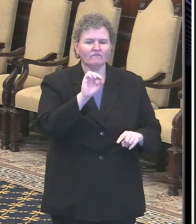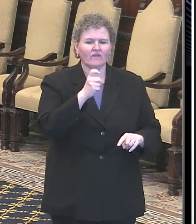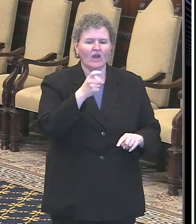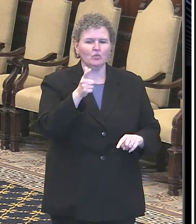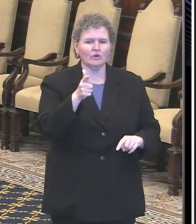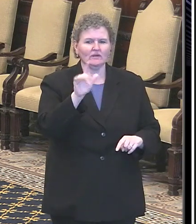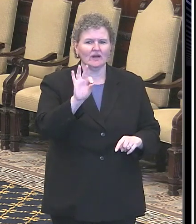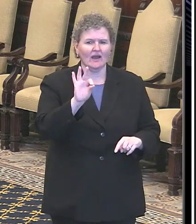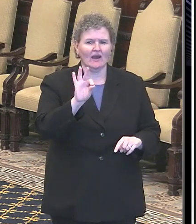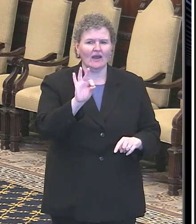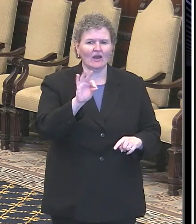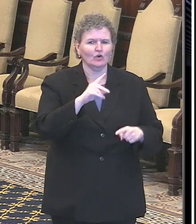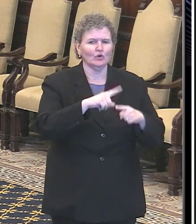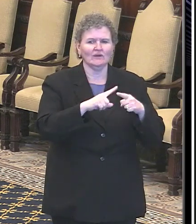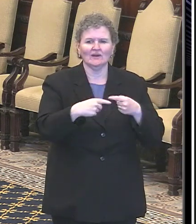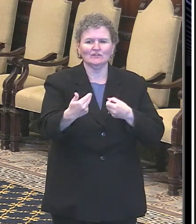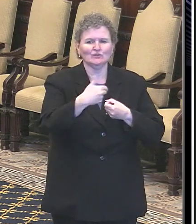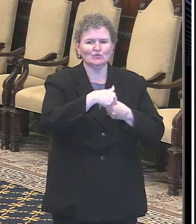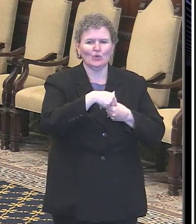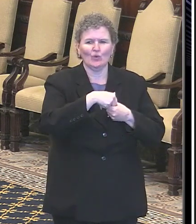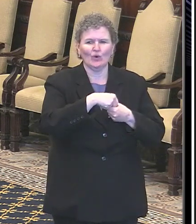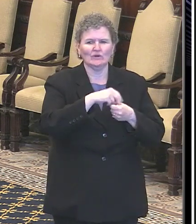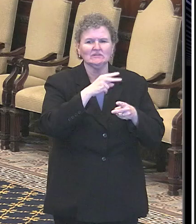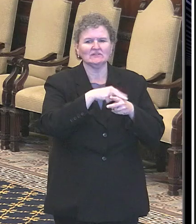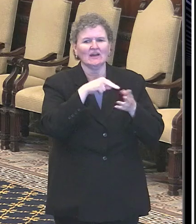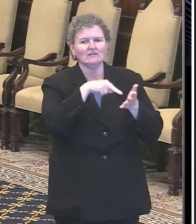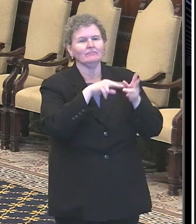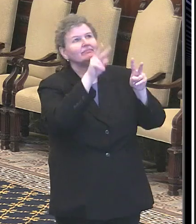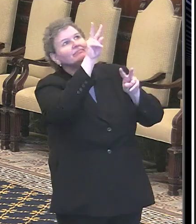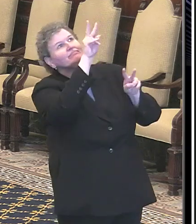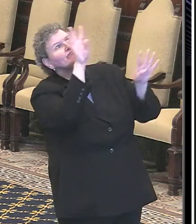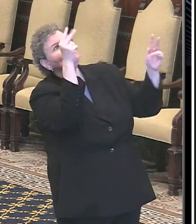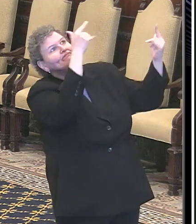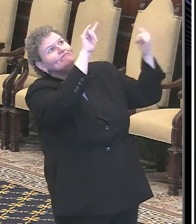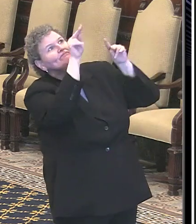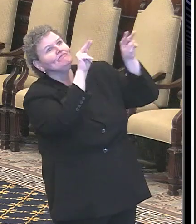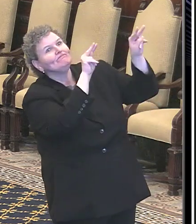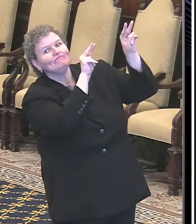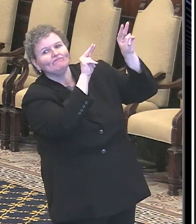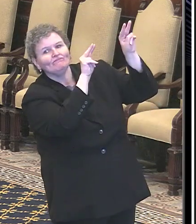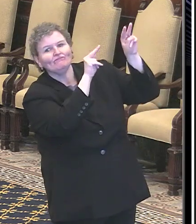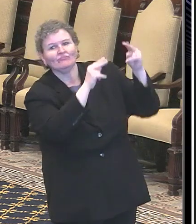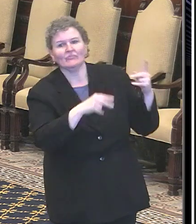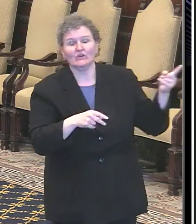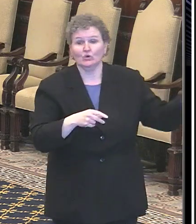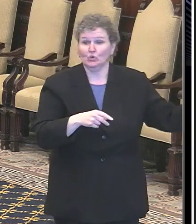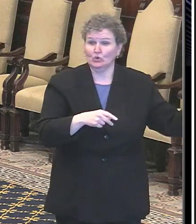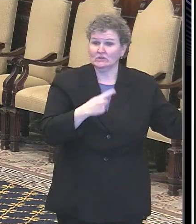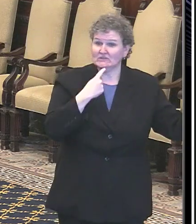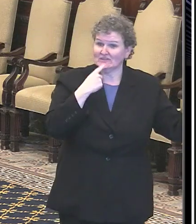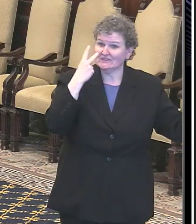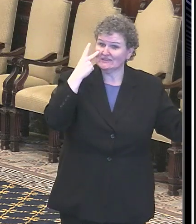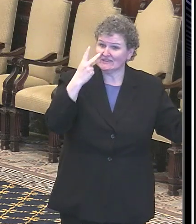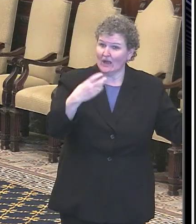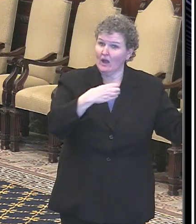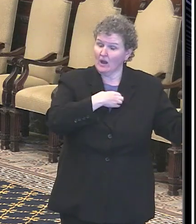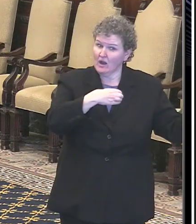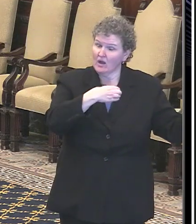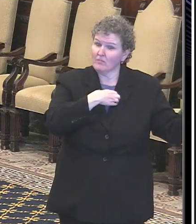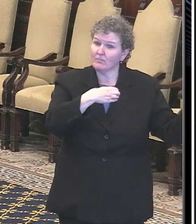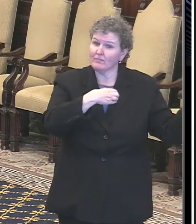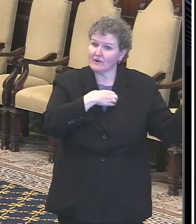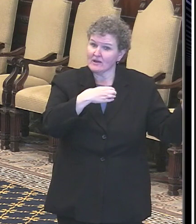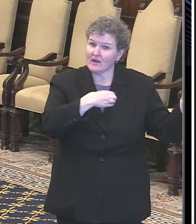that flyover. And for Dr. Farley, he wanted to know, he says that we are seeing complaints about